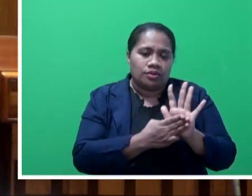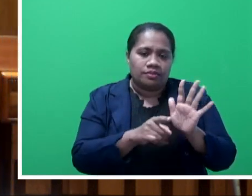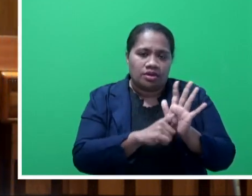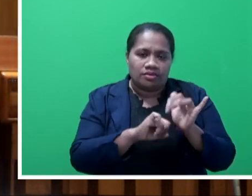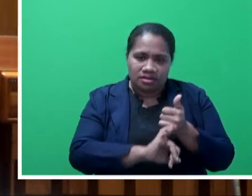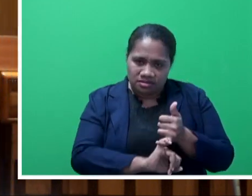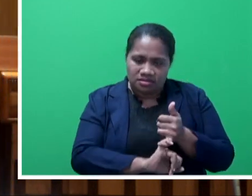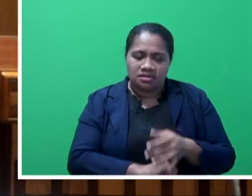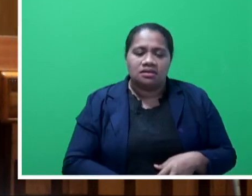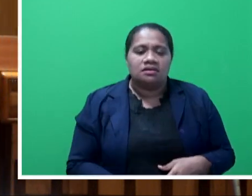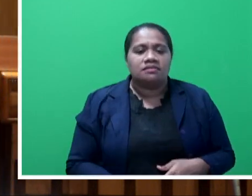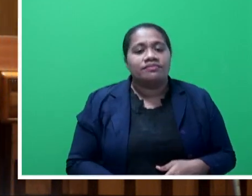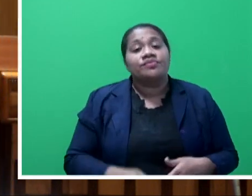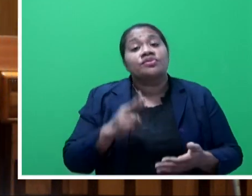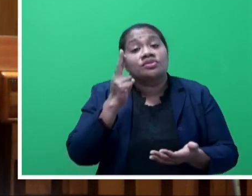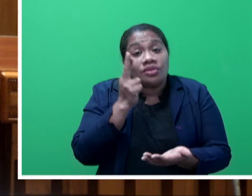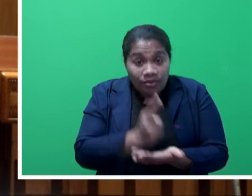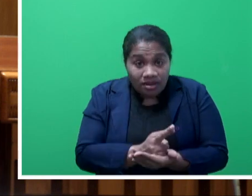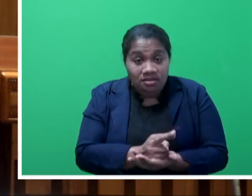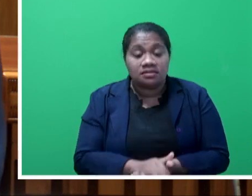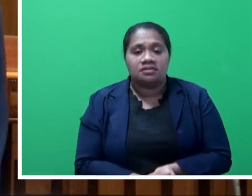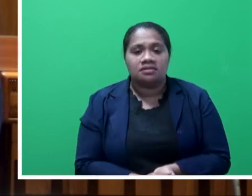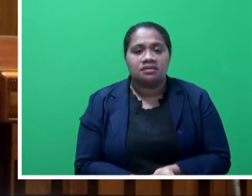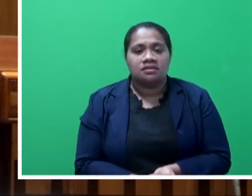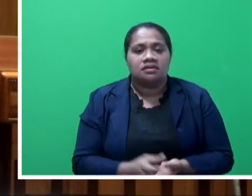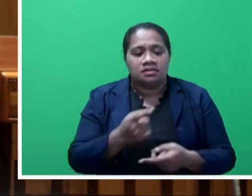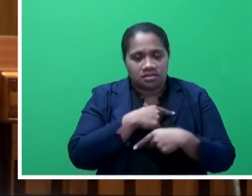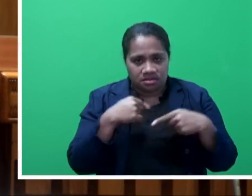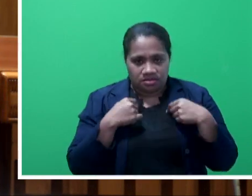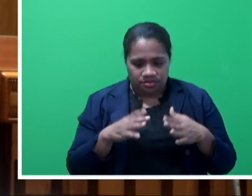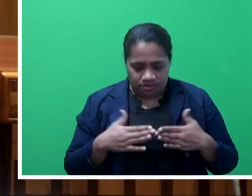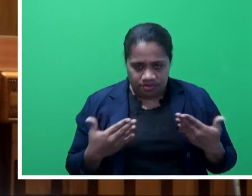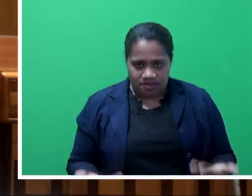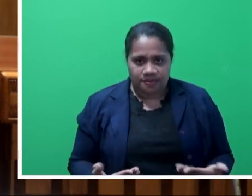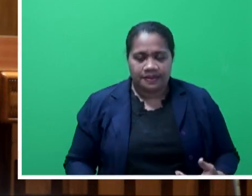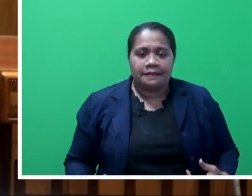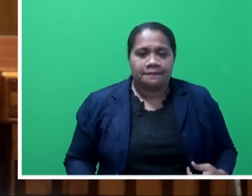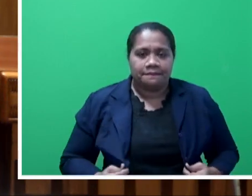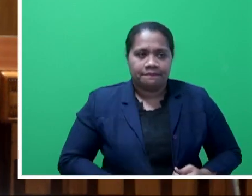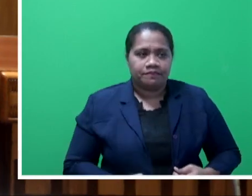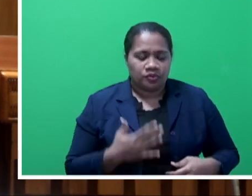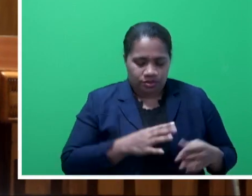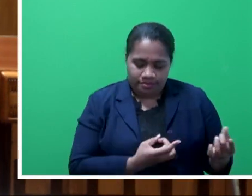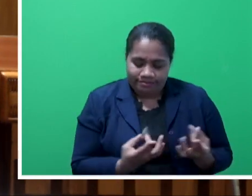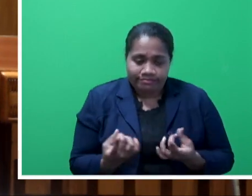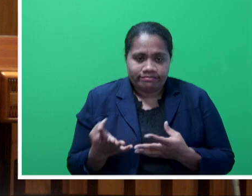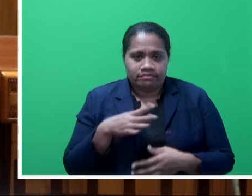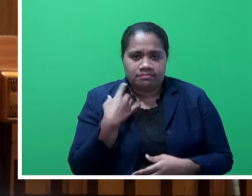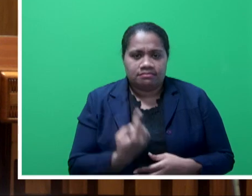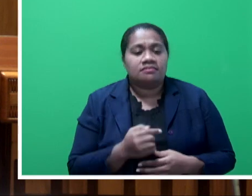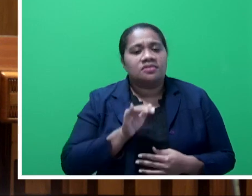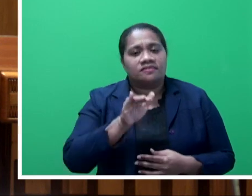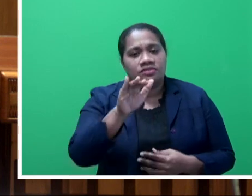sir, the reality is that we are now positioning ourselves for the future. I would